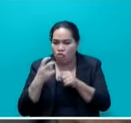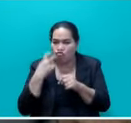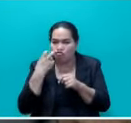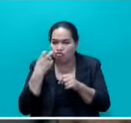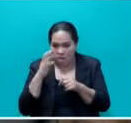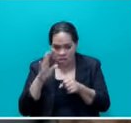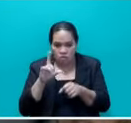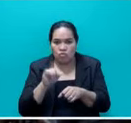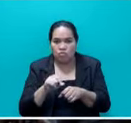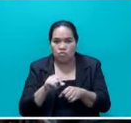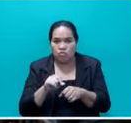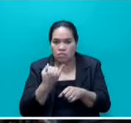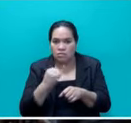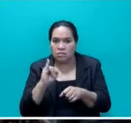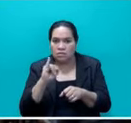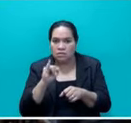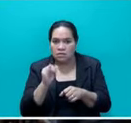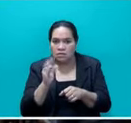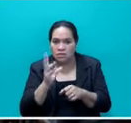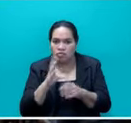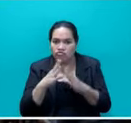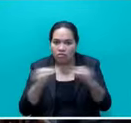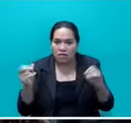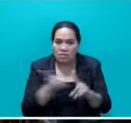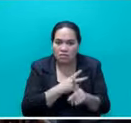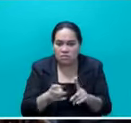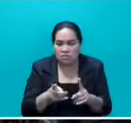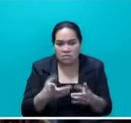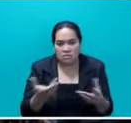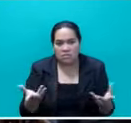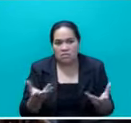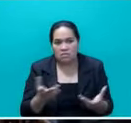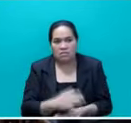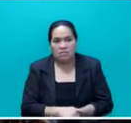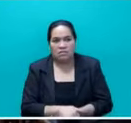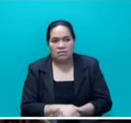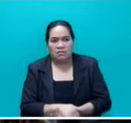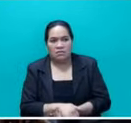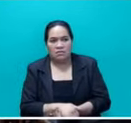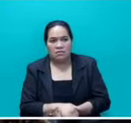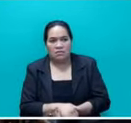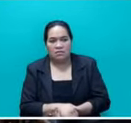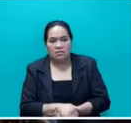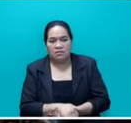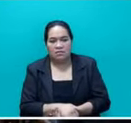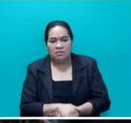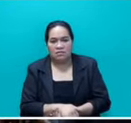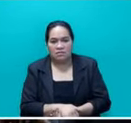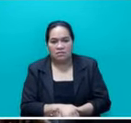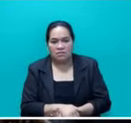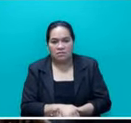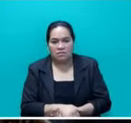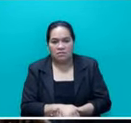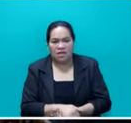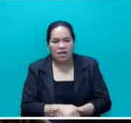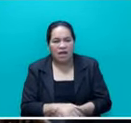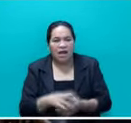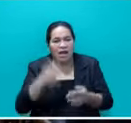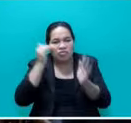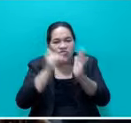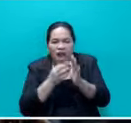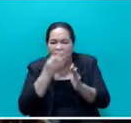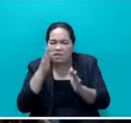You're just asking a question. For clarification, sir. Okay. About the tourism who comes in Fiji and commits an offense,